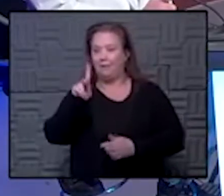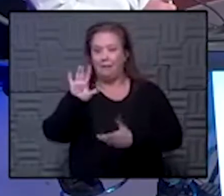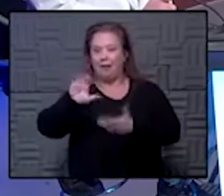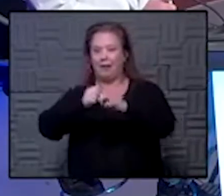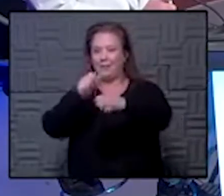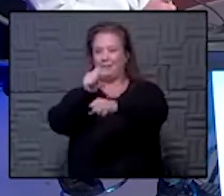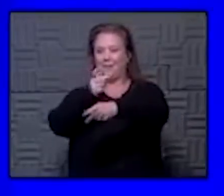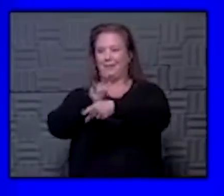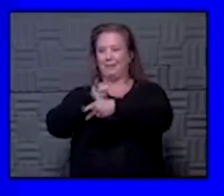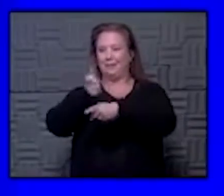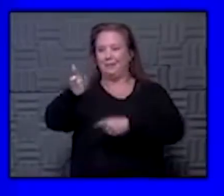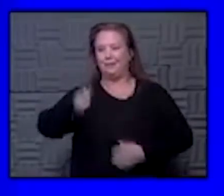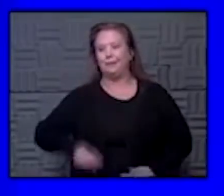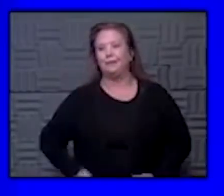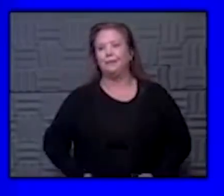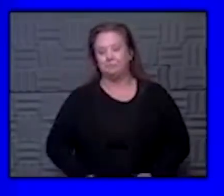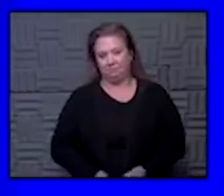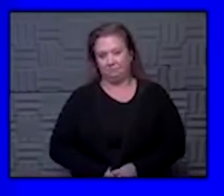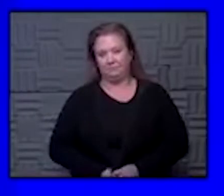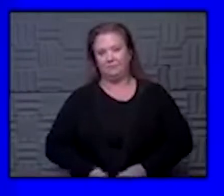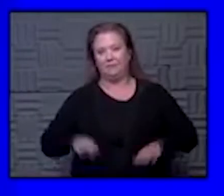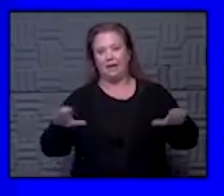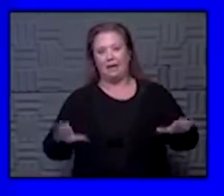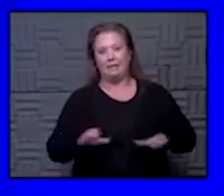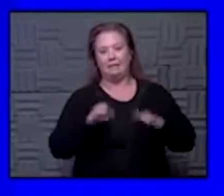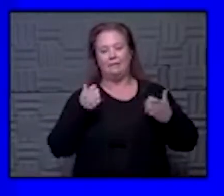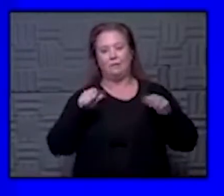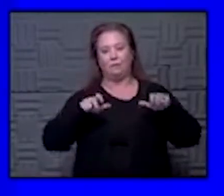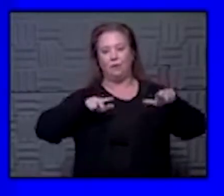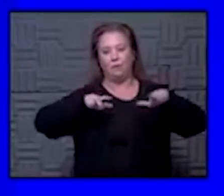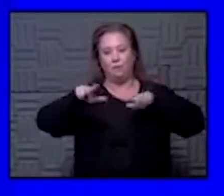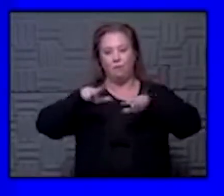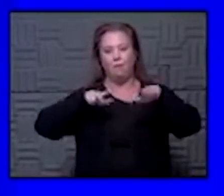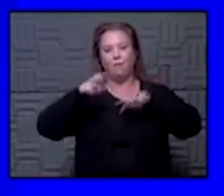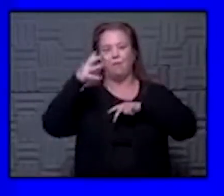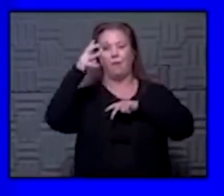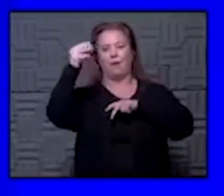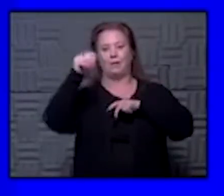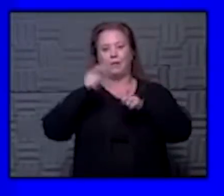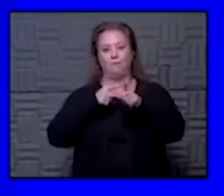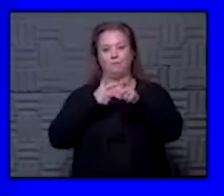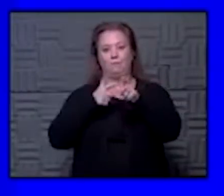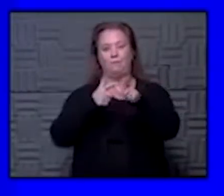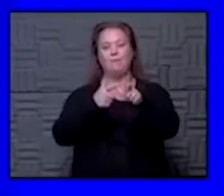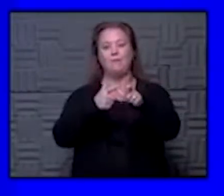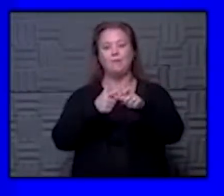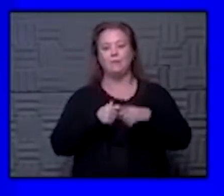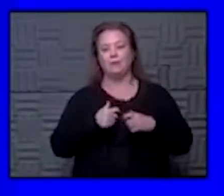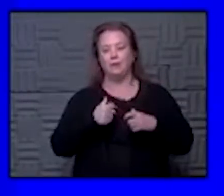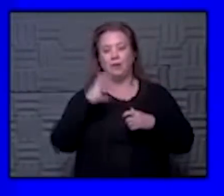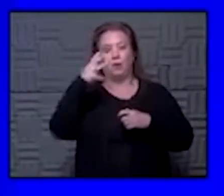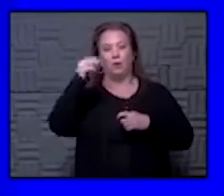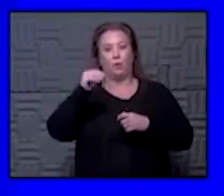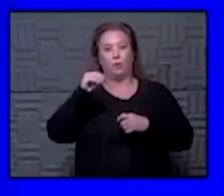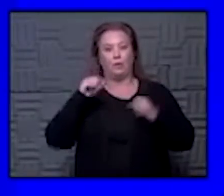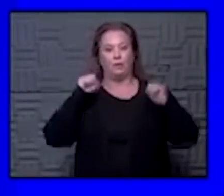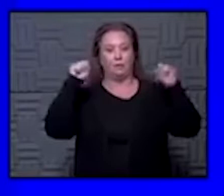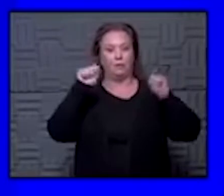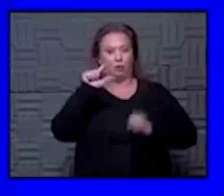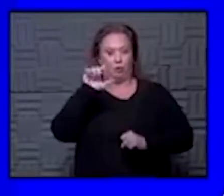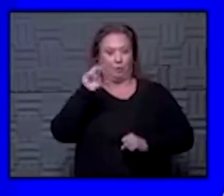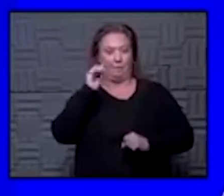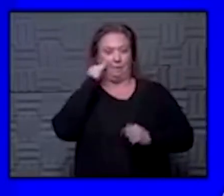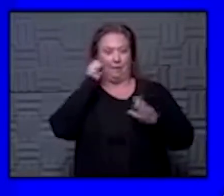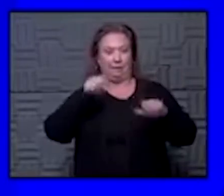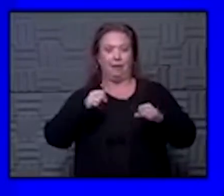yourself? I think it's activity, trying to walk, be outside, walk or run. Go to the gym if I can,